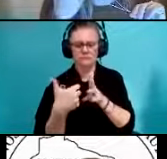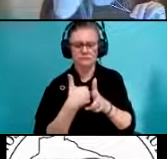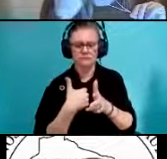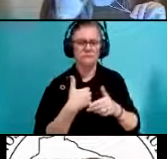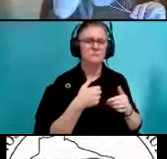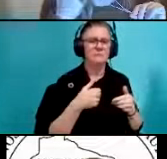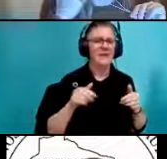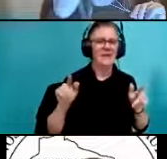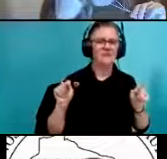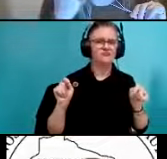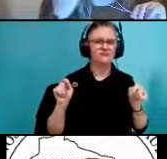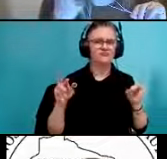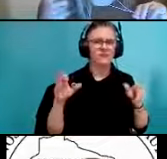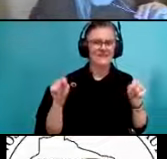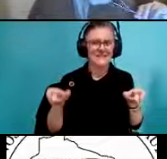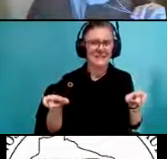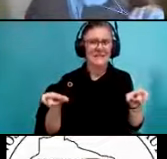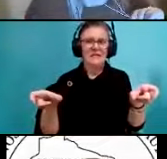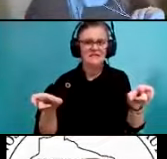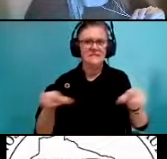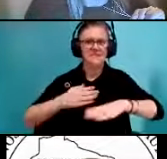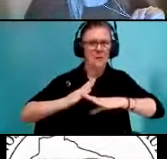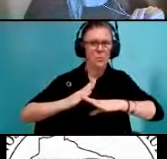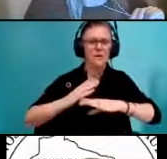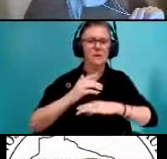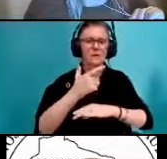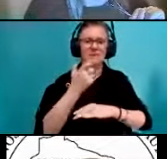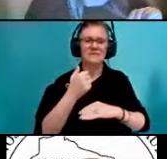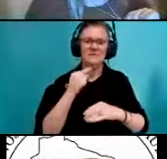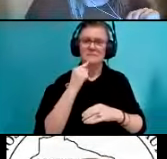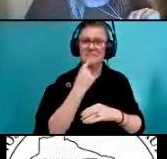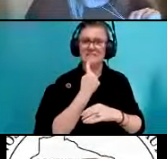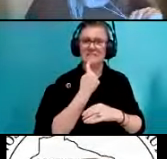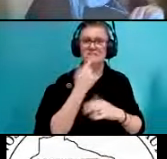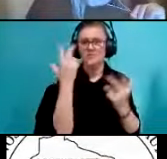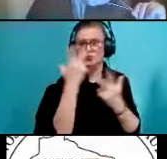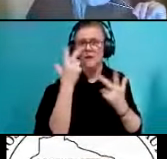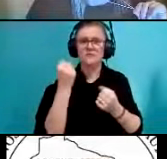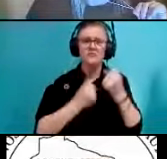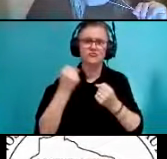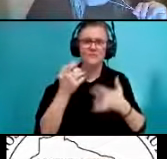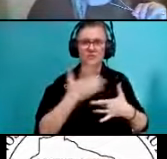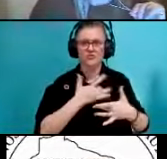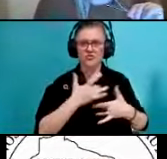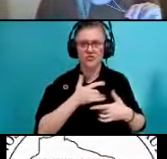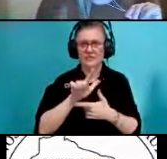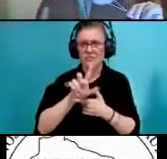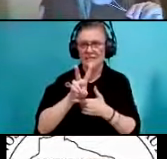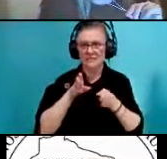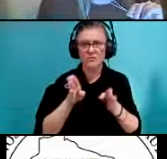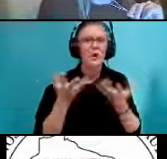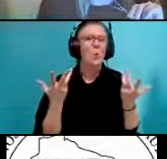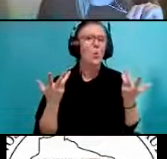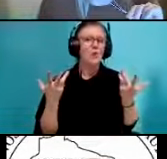lane, understanding, you know, there are some pretty significant reckless driving concerns in this corridor. We don't want